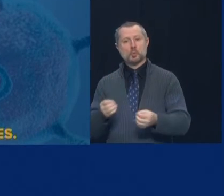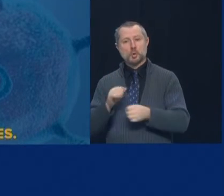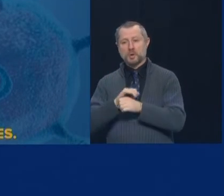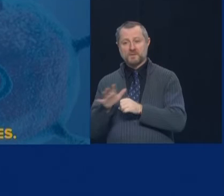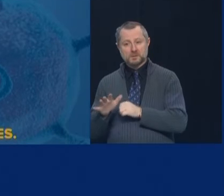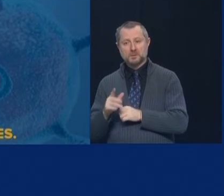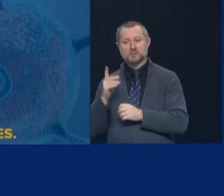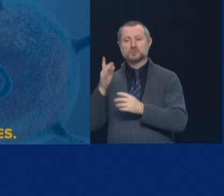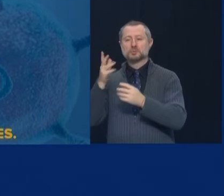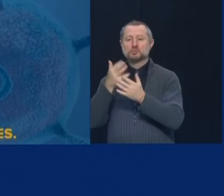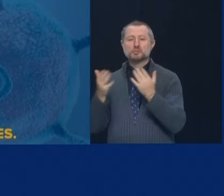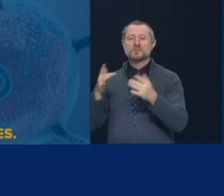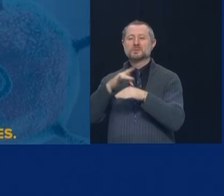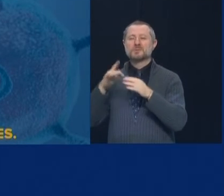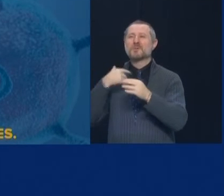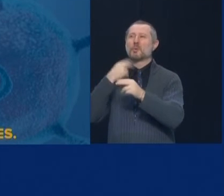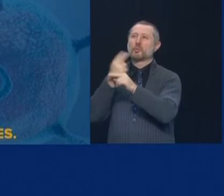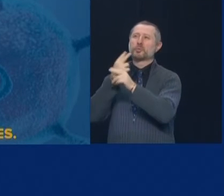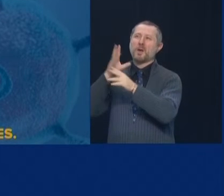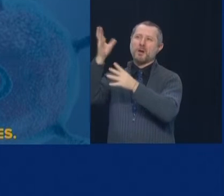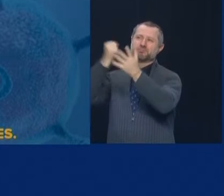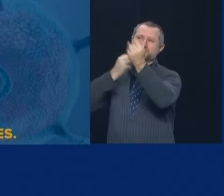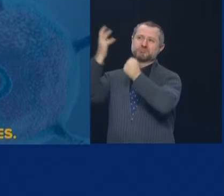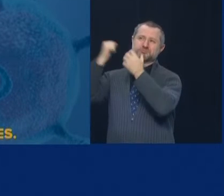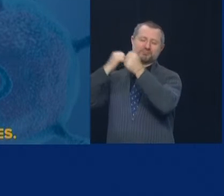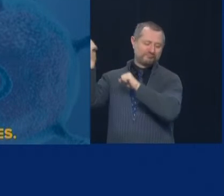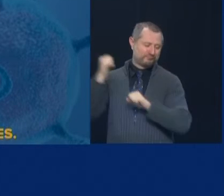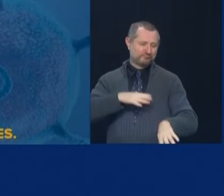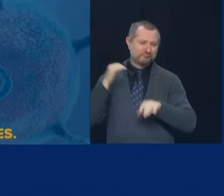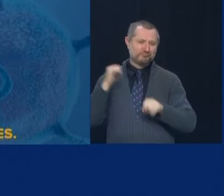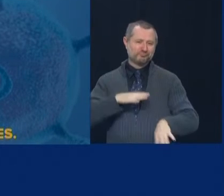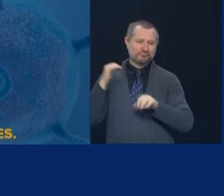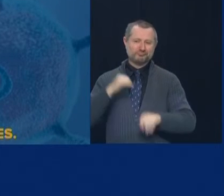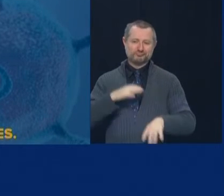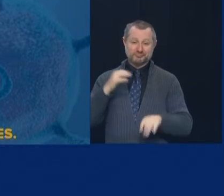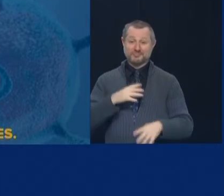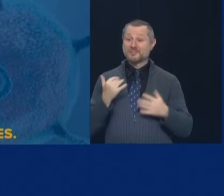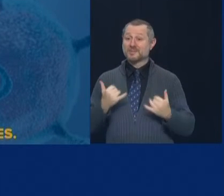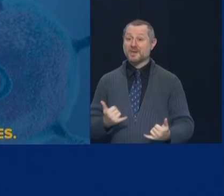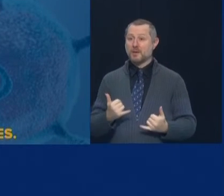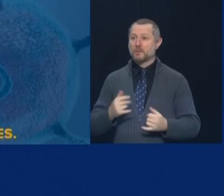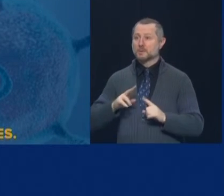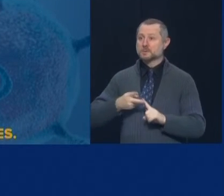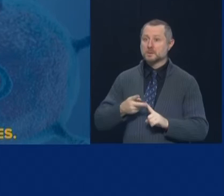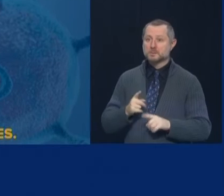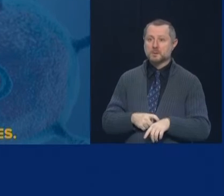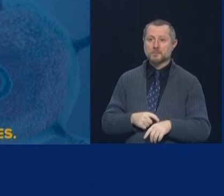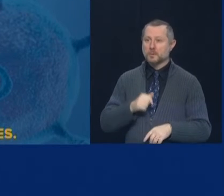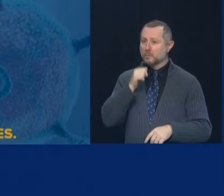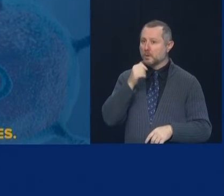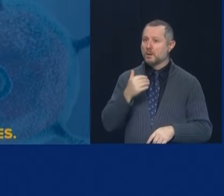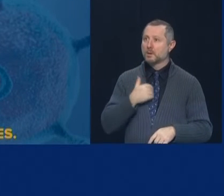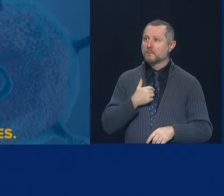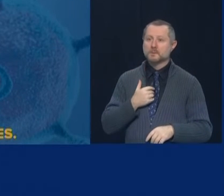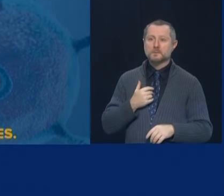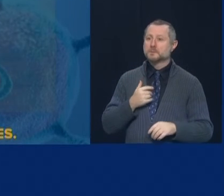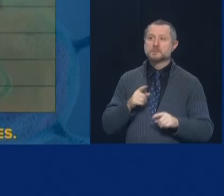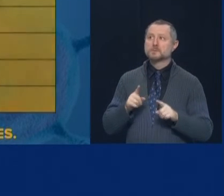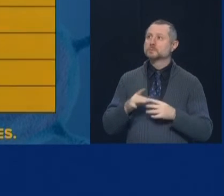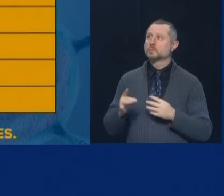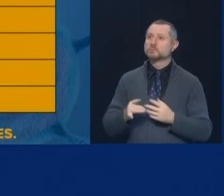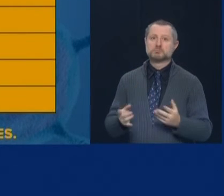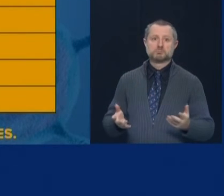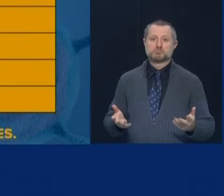don't have that option here because you see that the increase